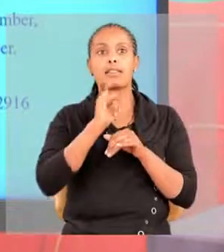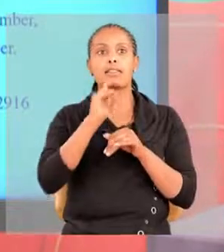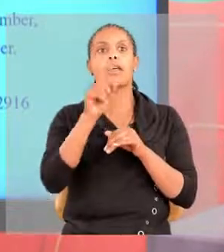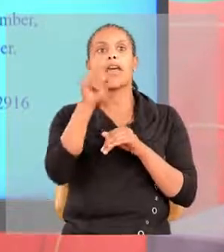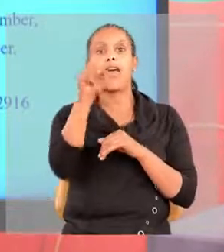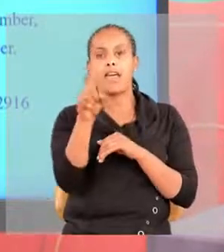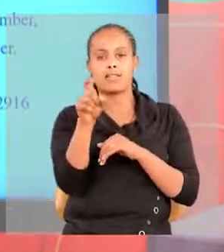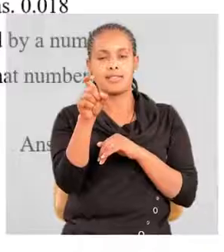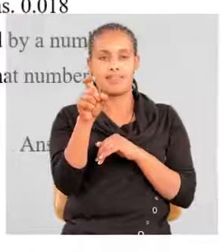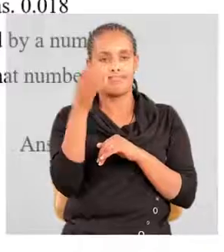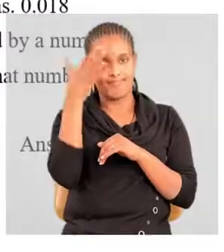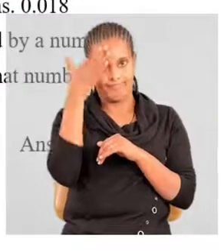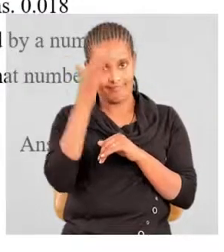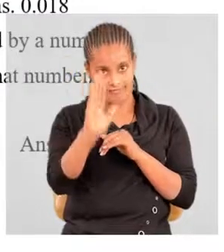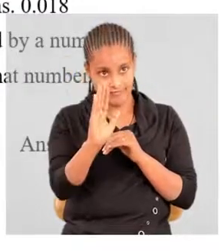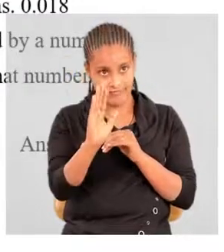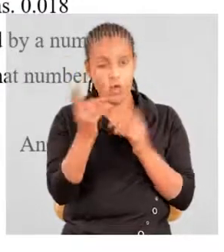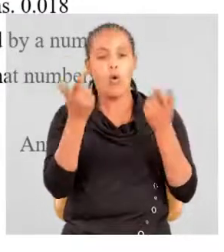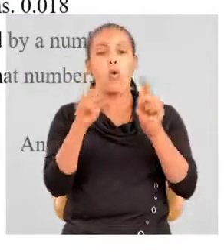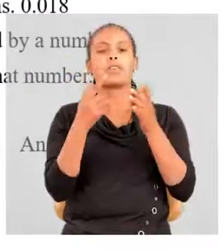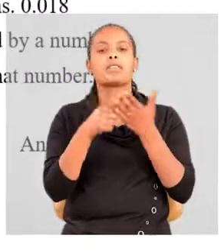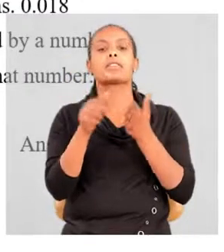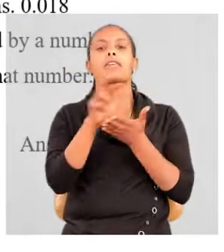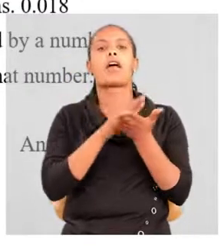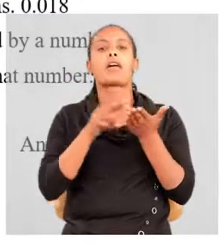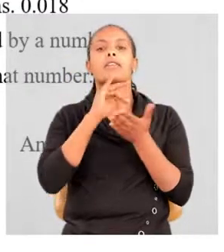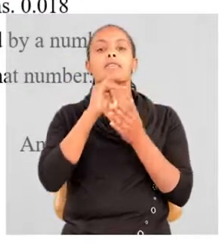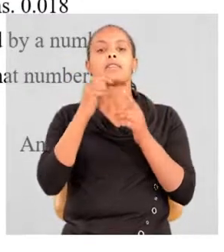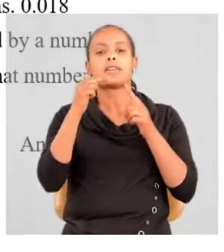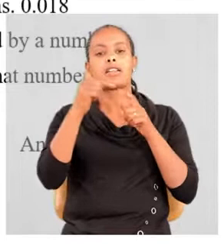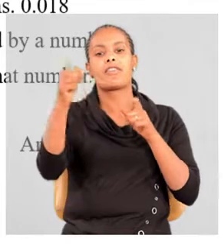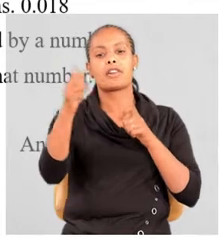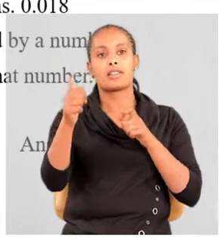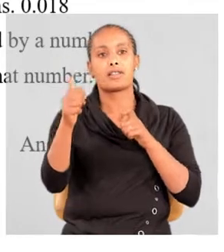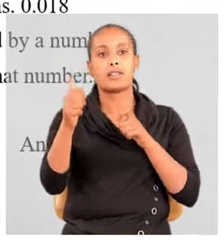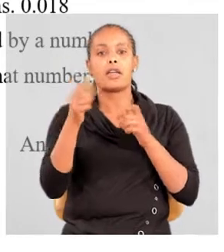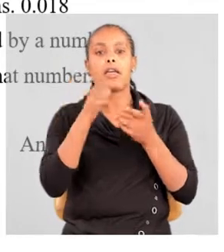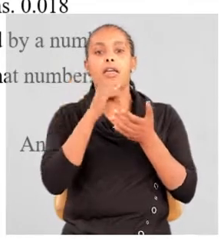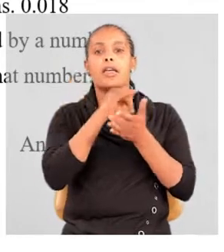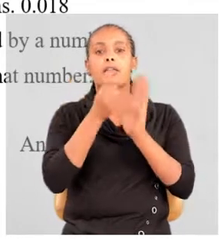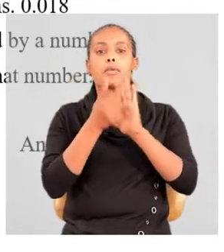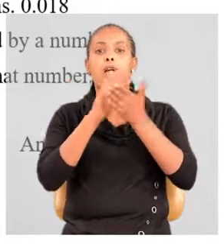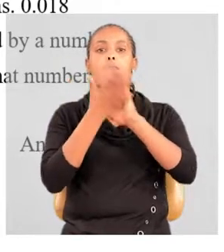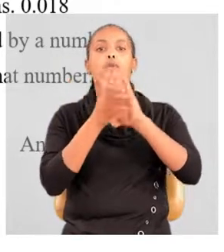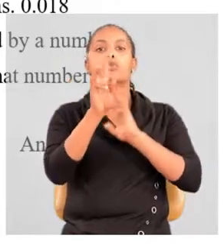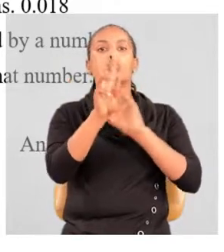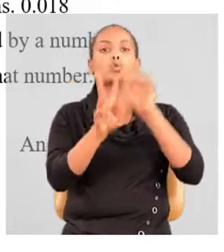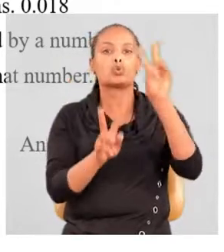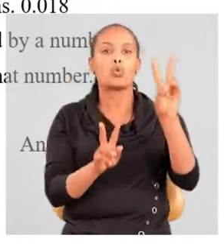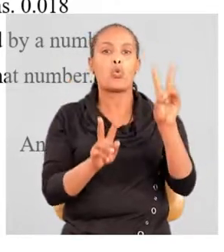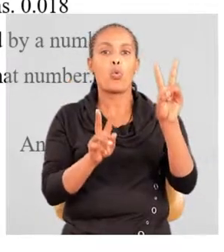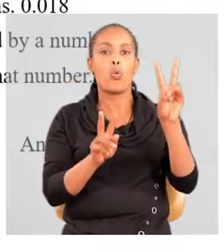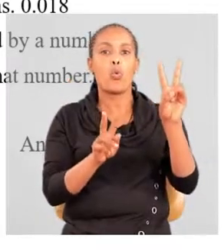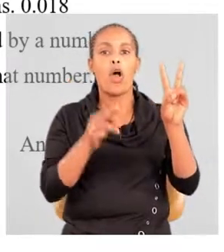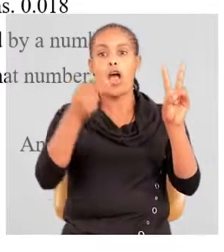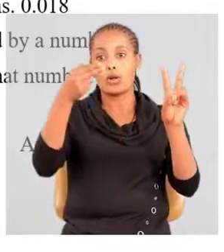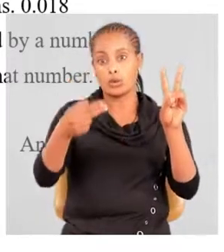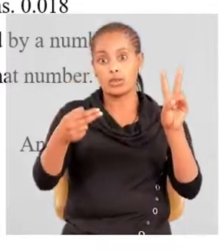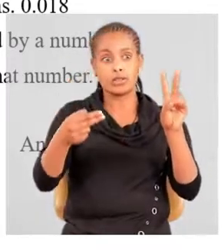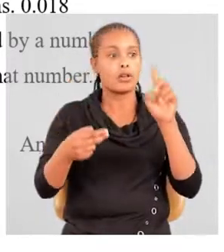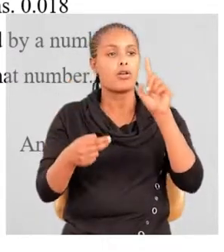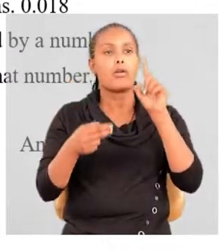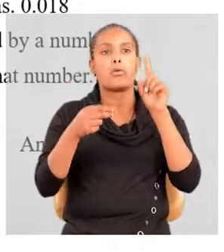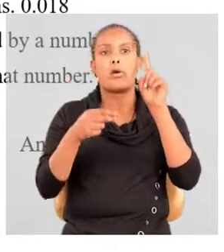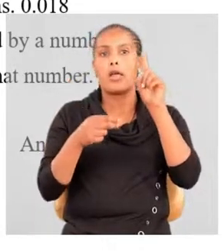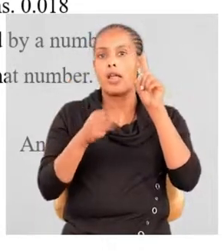X. When this reaction is reversed, it becomes 2 hydrogen iodide gas in equilibrium with